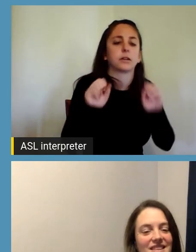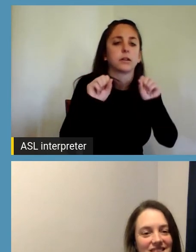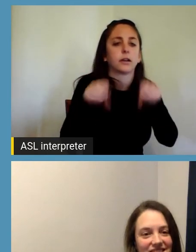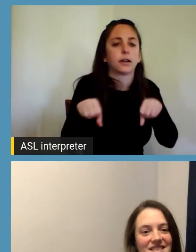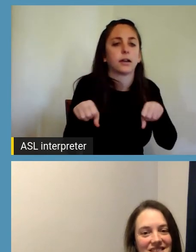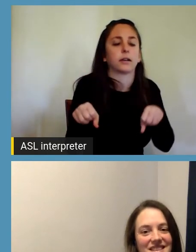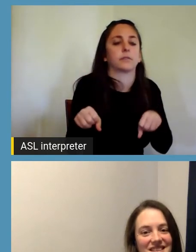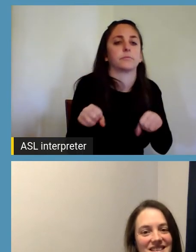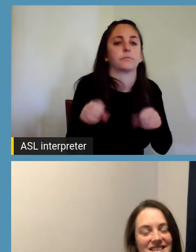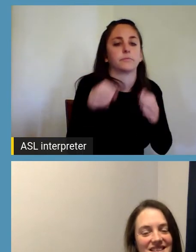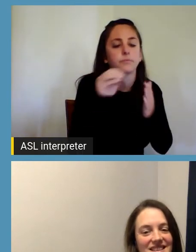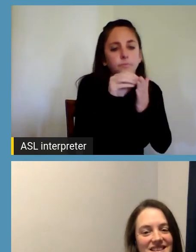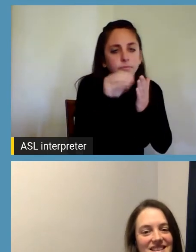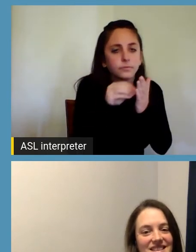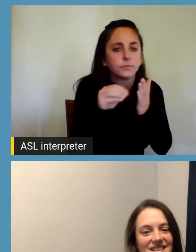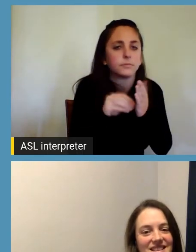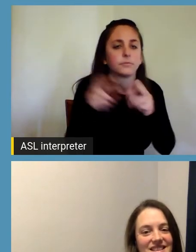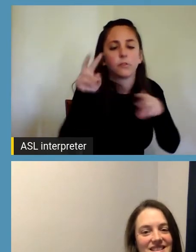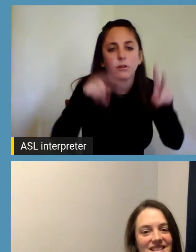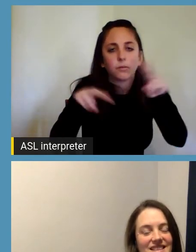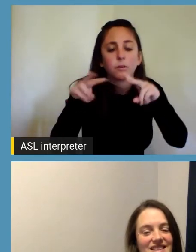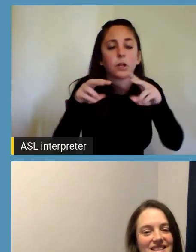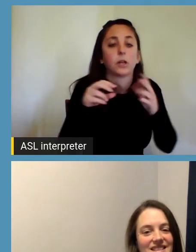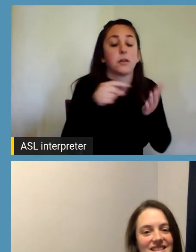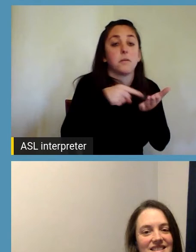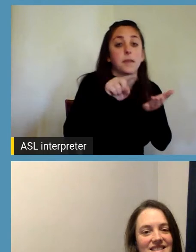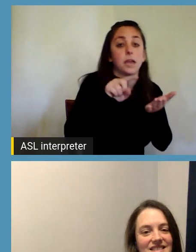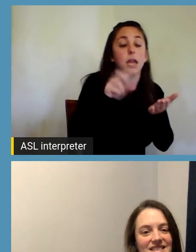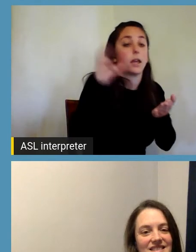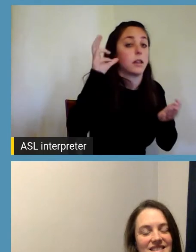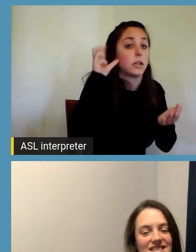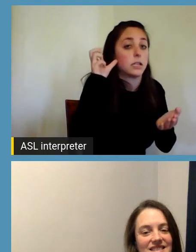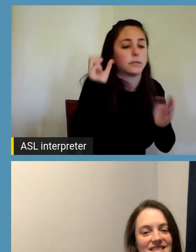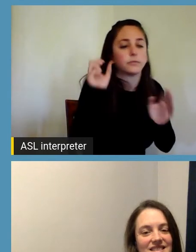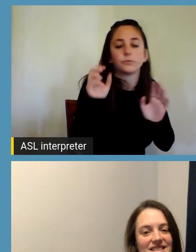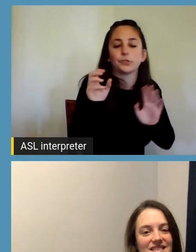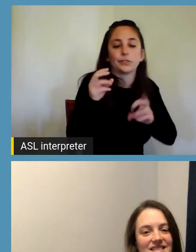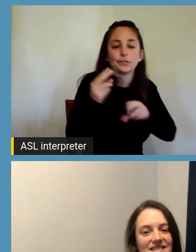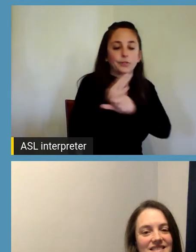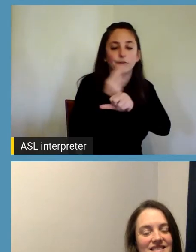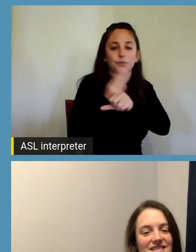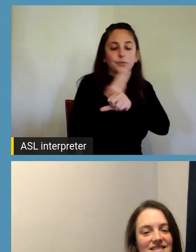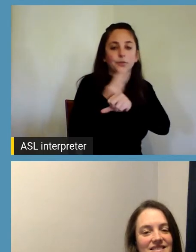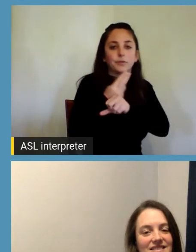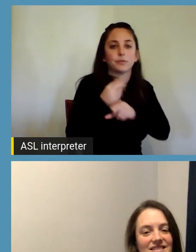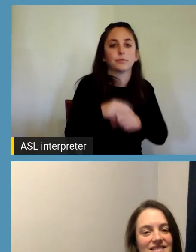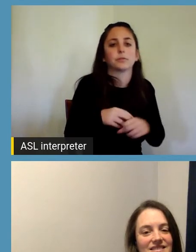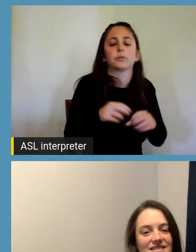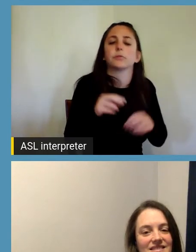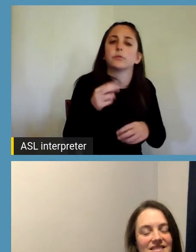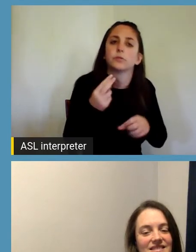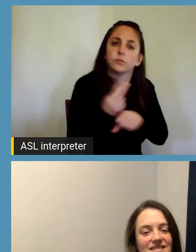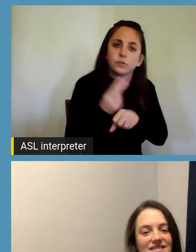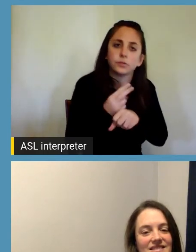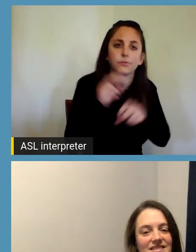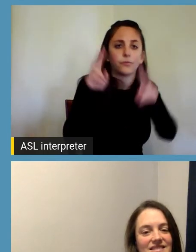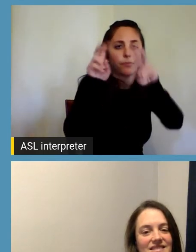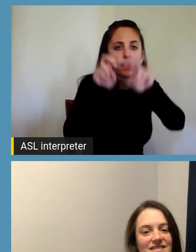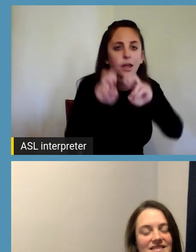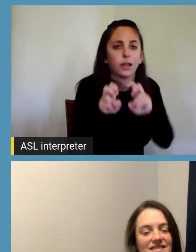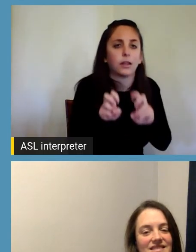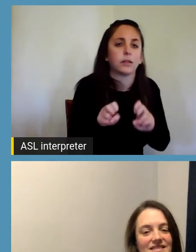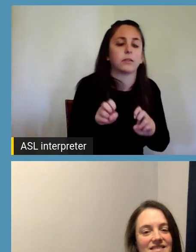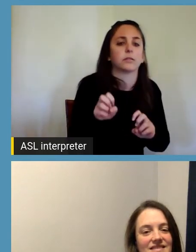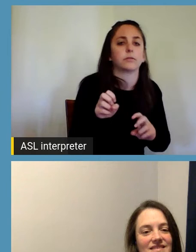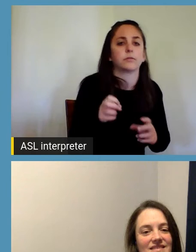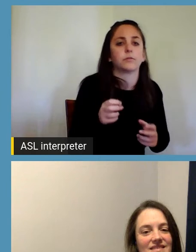I don't use any paid listening. I use the analytics that I get from Google Analytics, the analytics that I